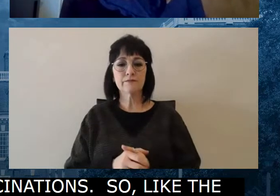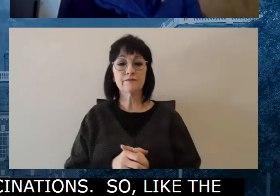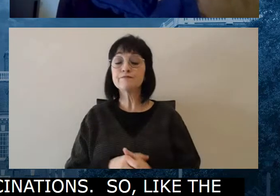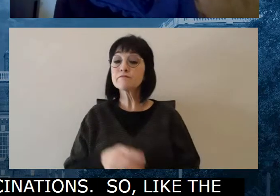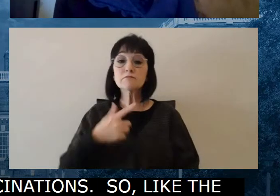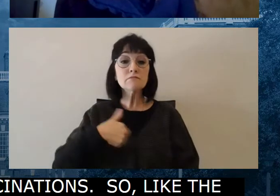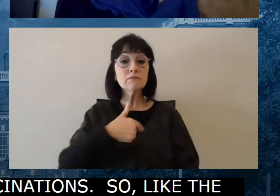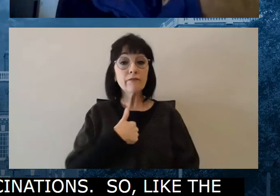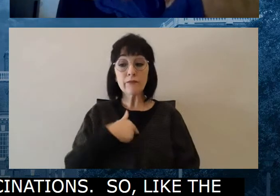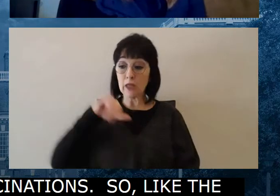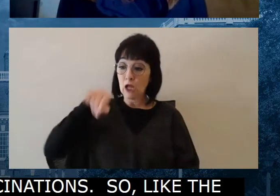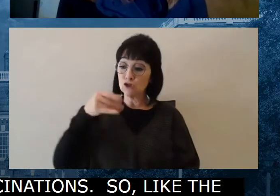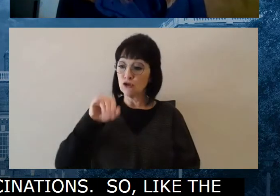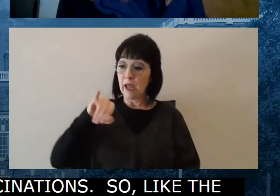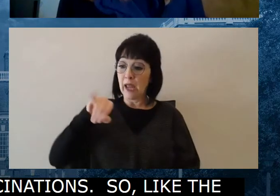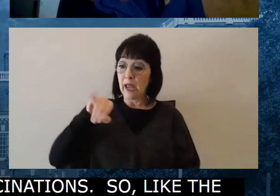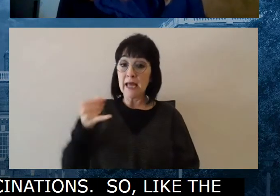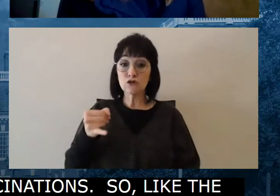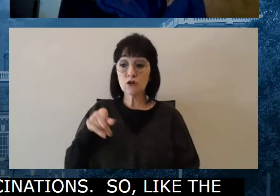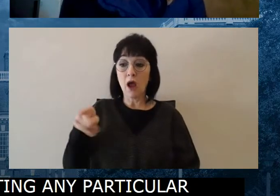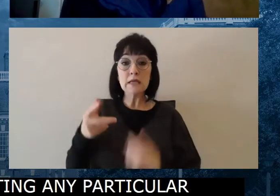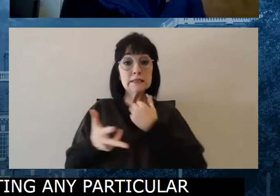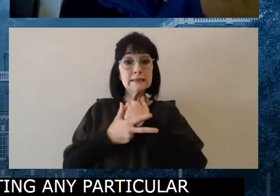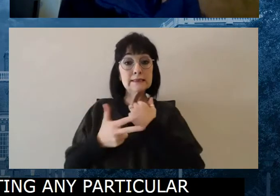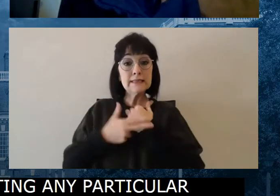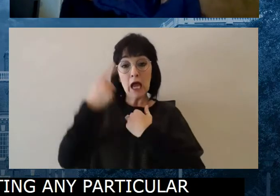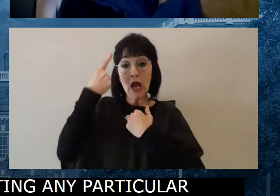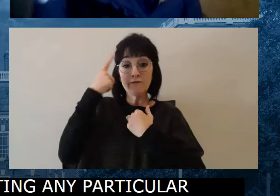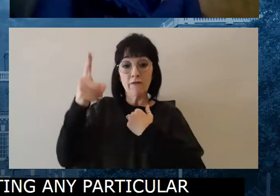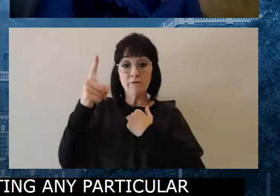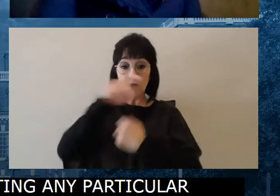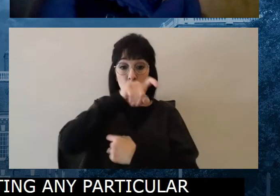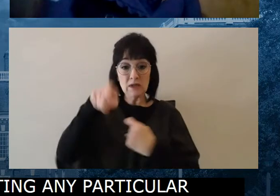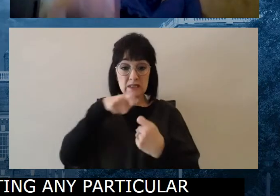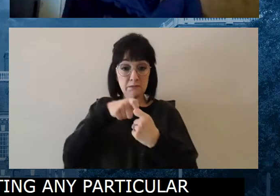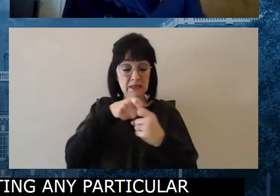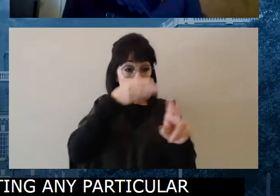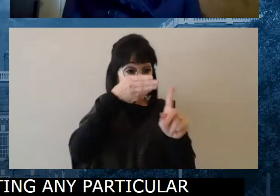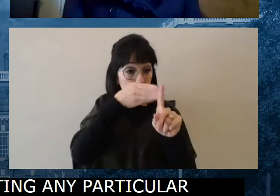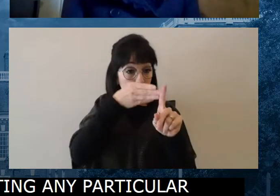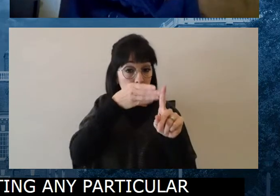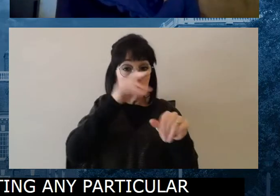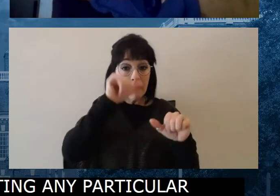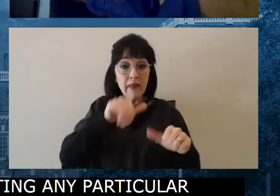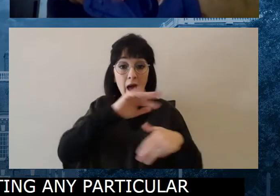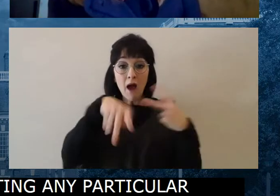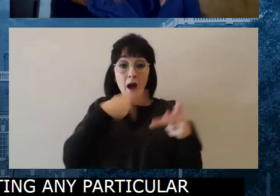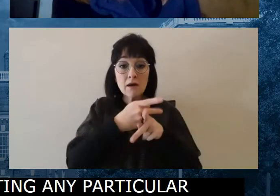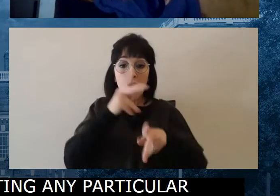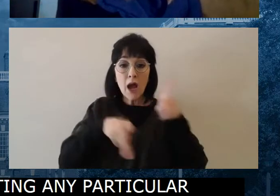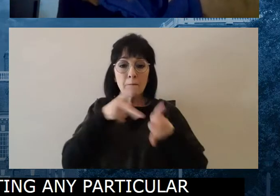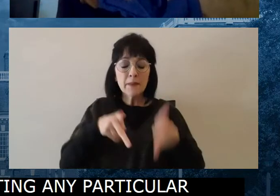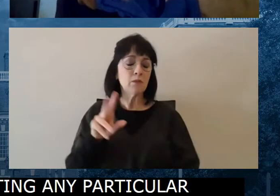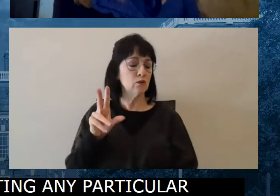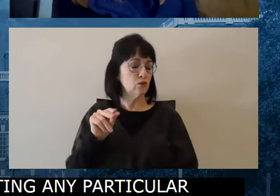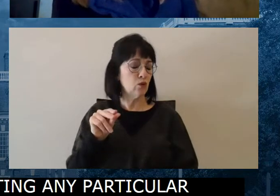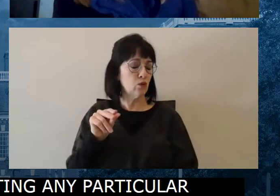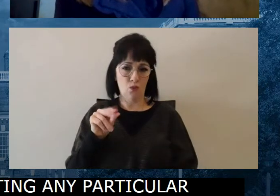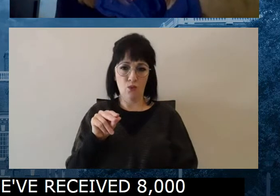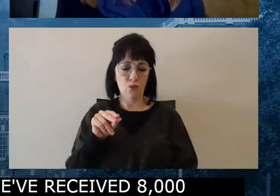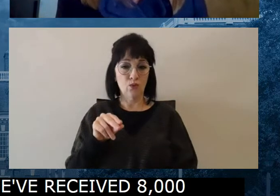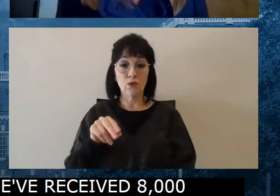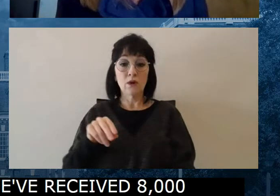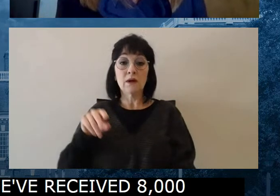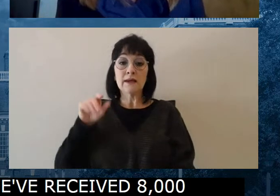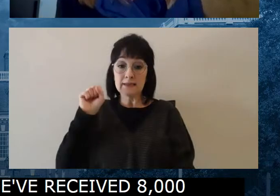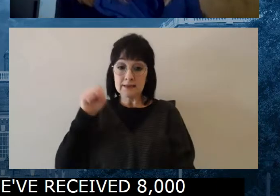demographic or population group. We've received 8,000 doses already, but this may